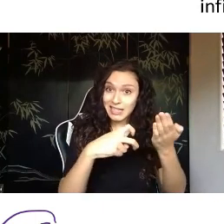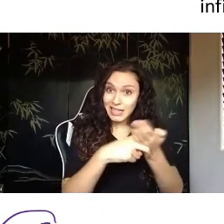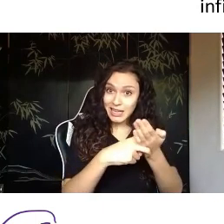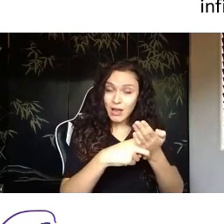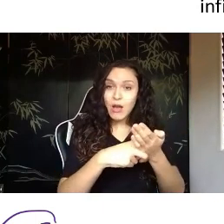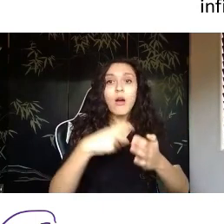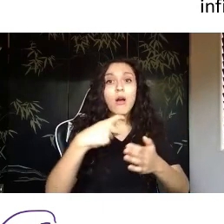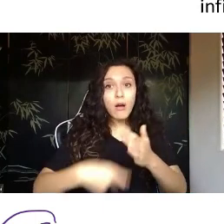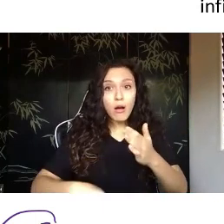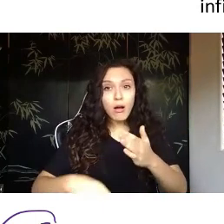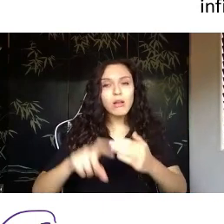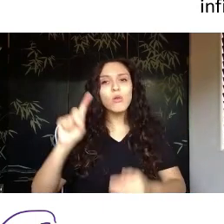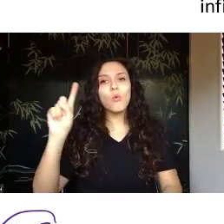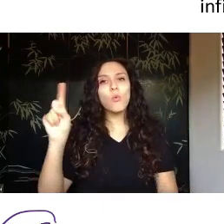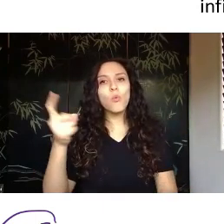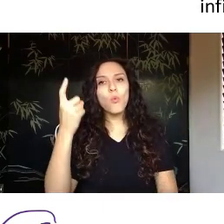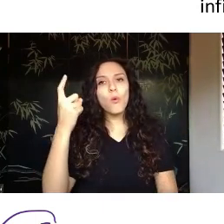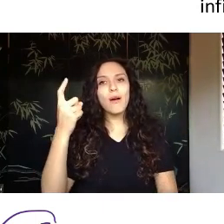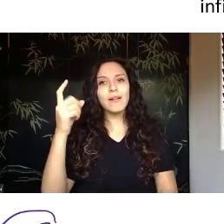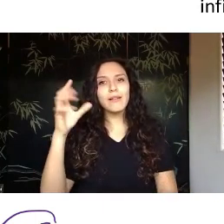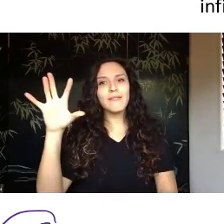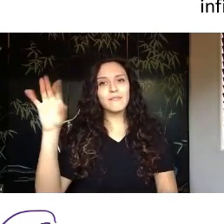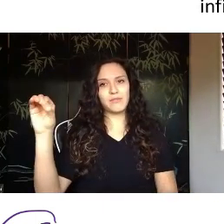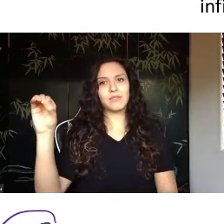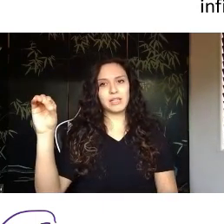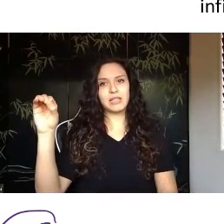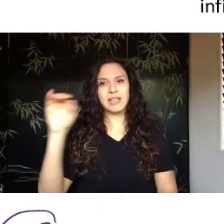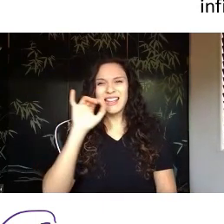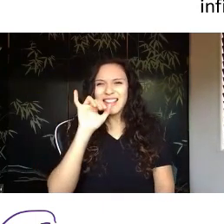$1.50 per ticket.